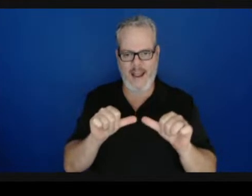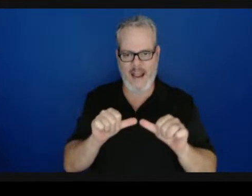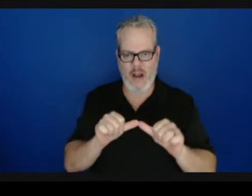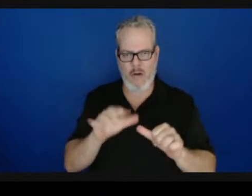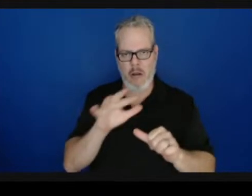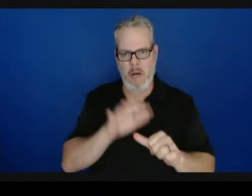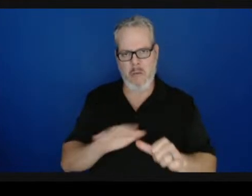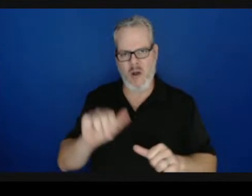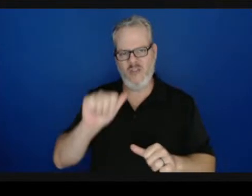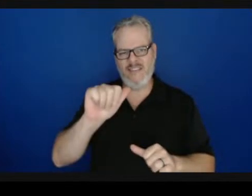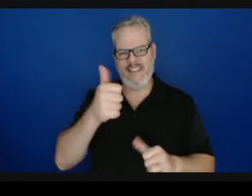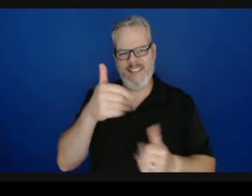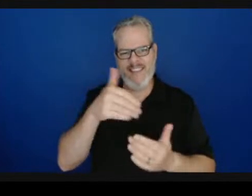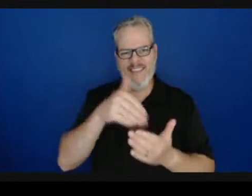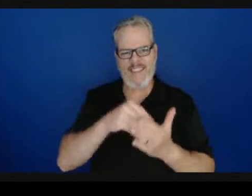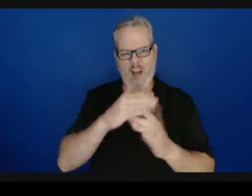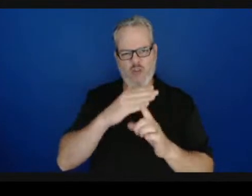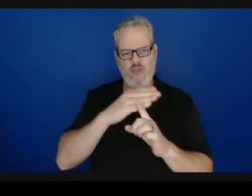10,000.